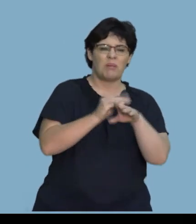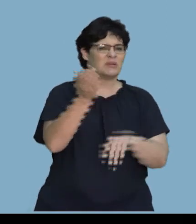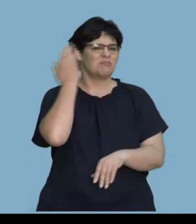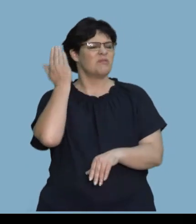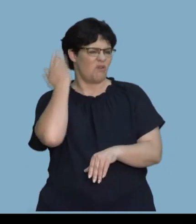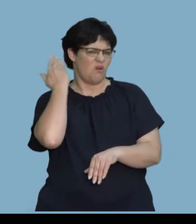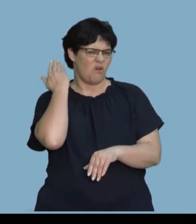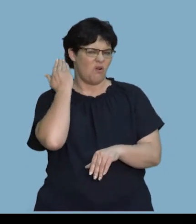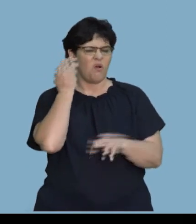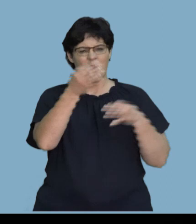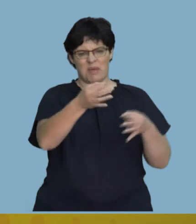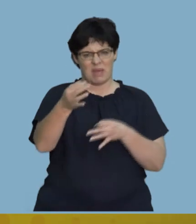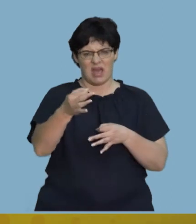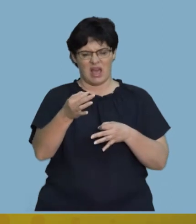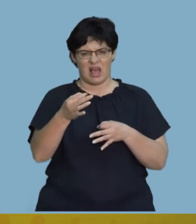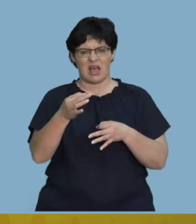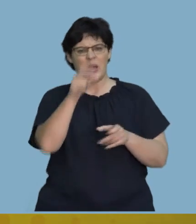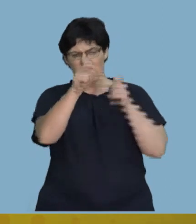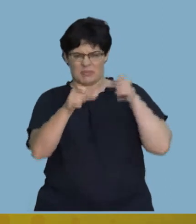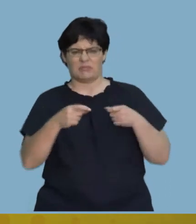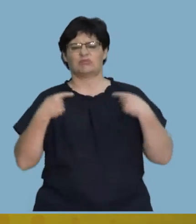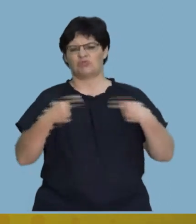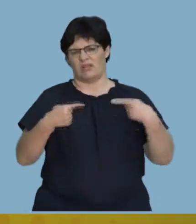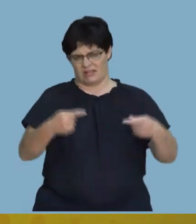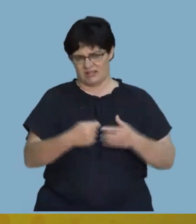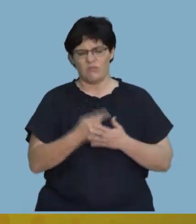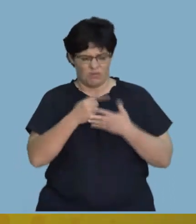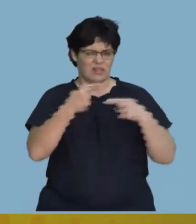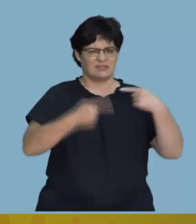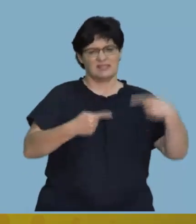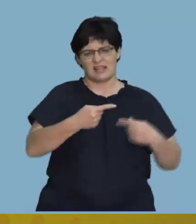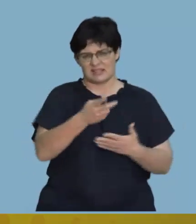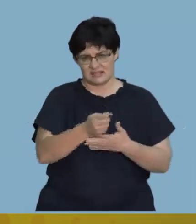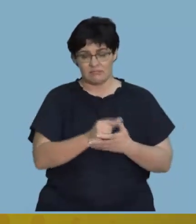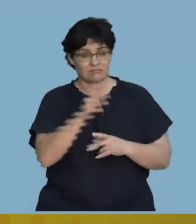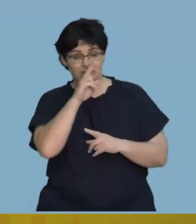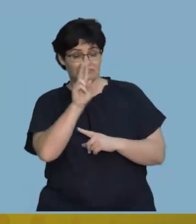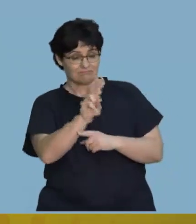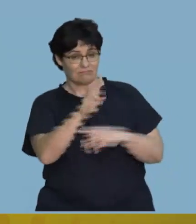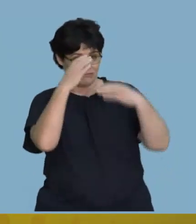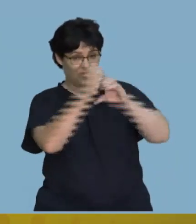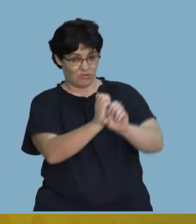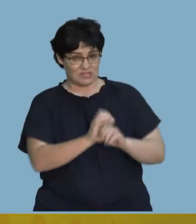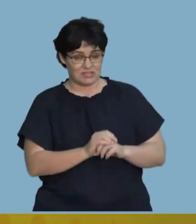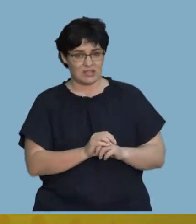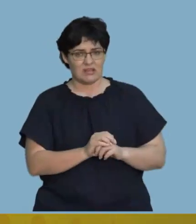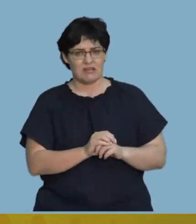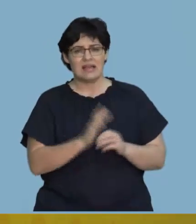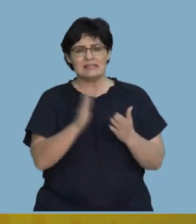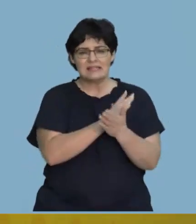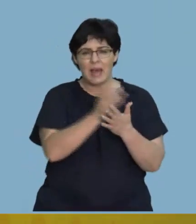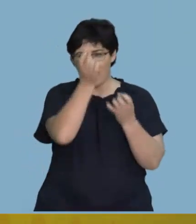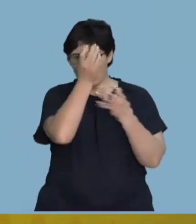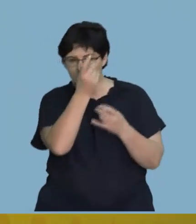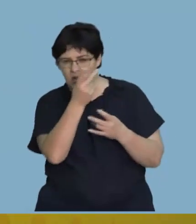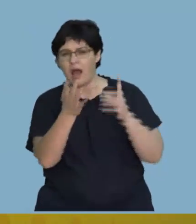from, the past papers. There'll be certain points for discussion, but pay careful attention as well to, some of the tips in terms